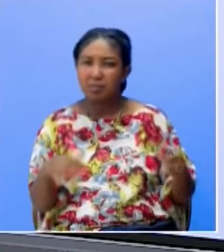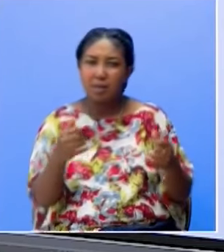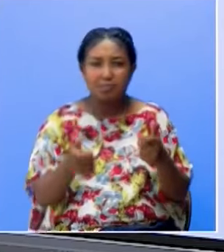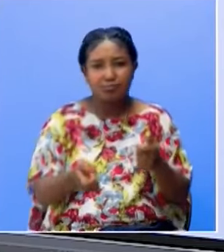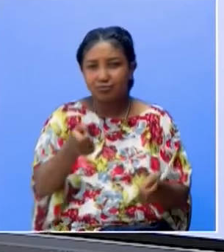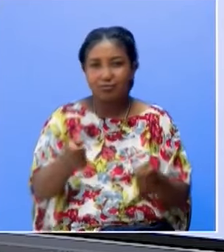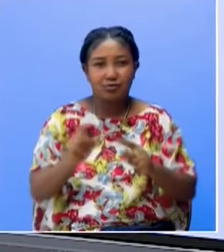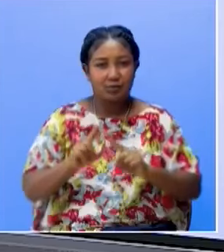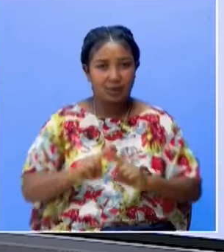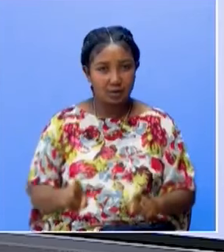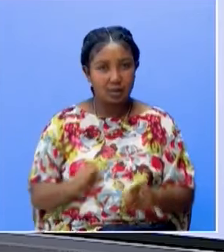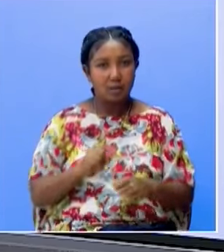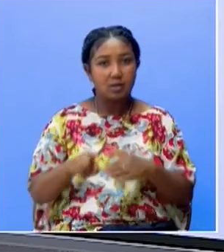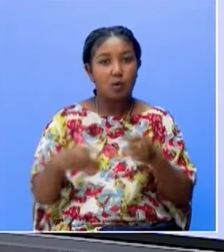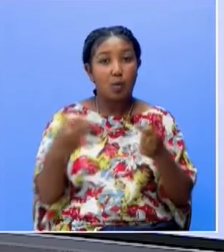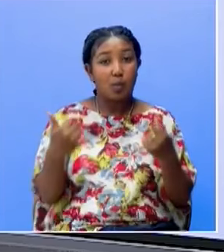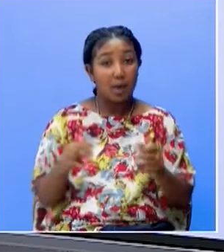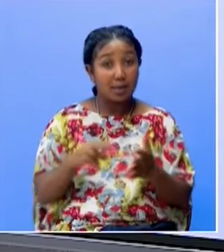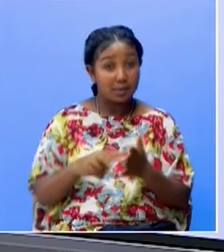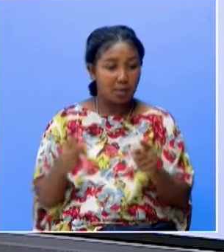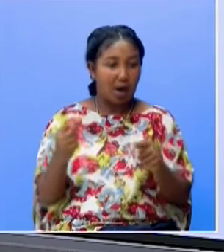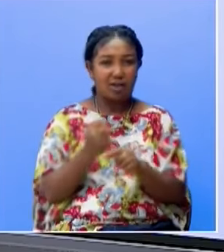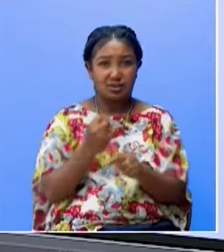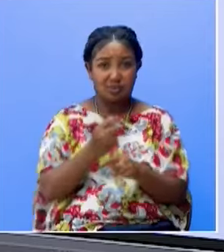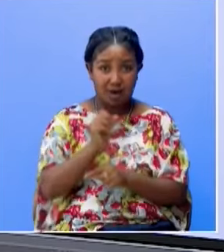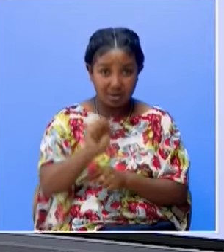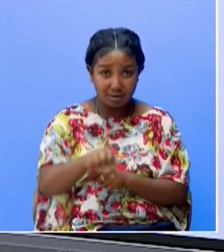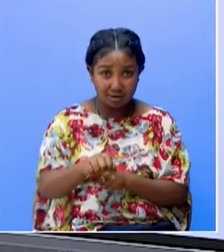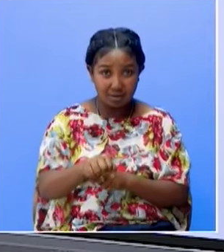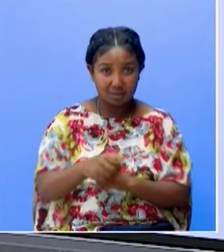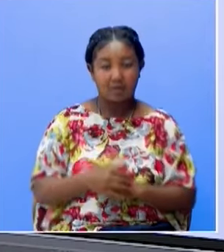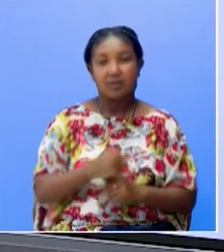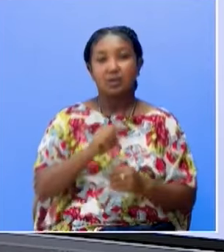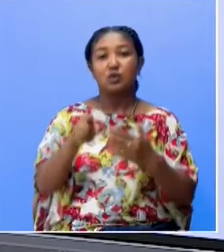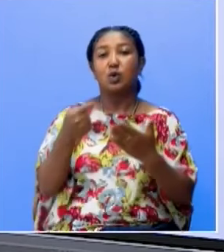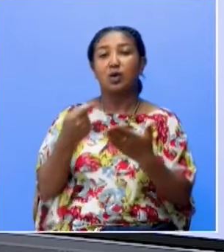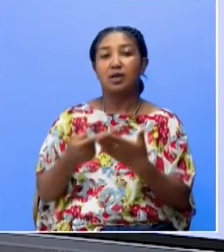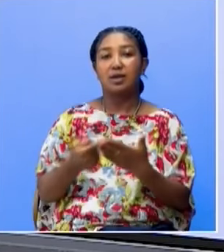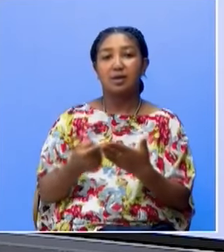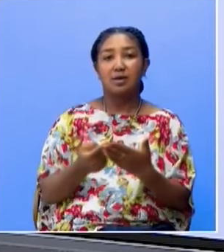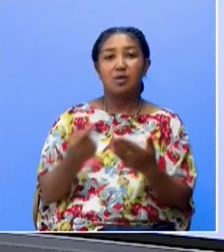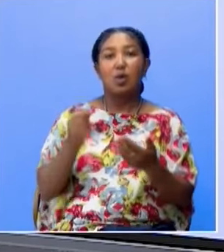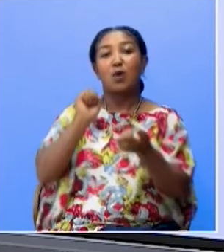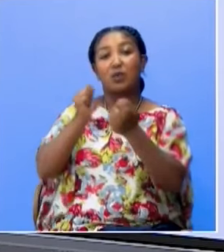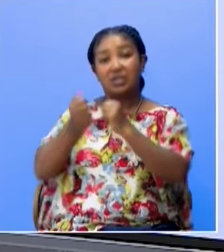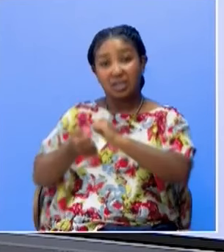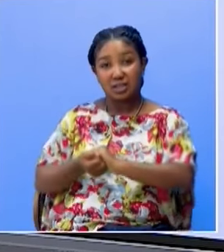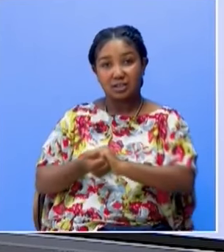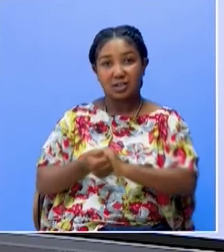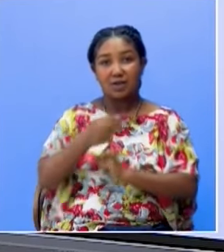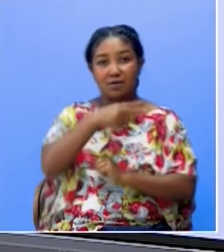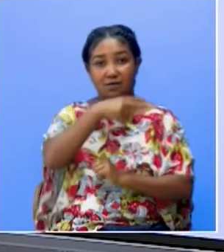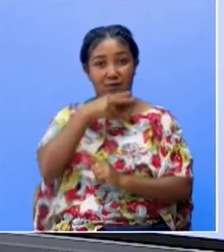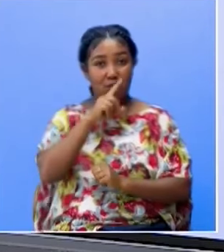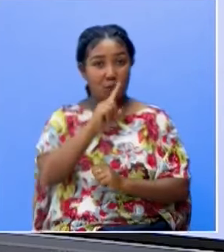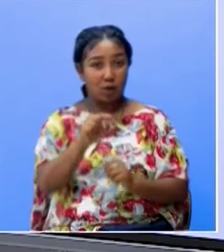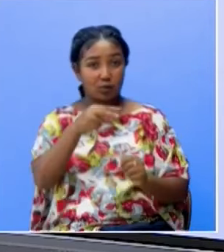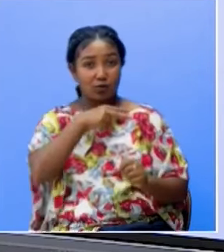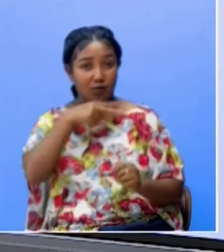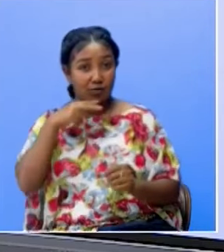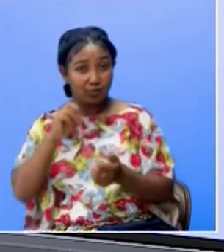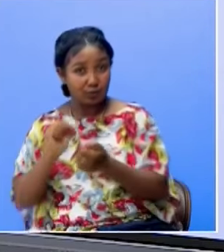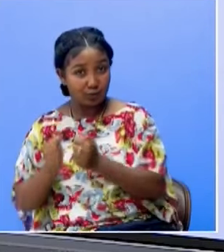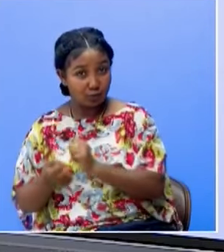forth. So play means action, isn't it? So here, when we change this one from verb 1 to verb